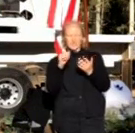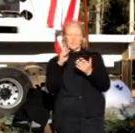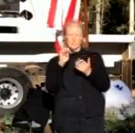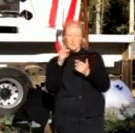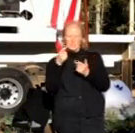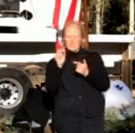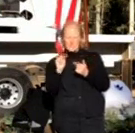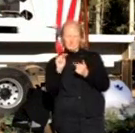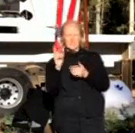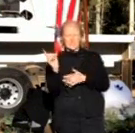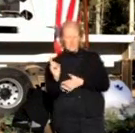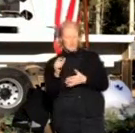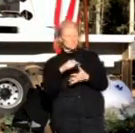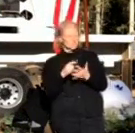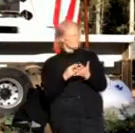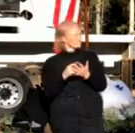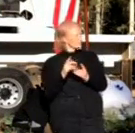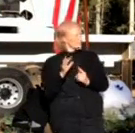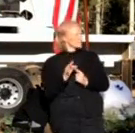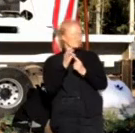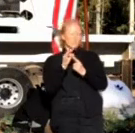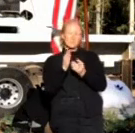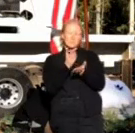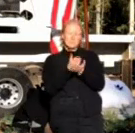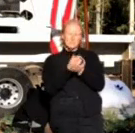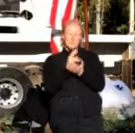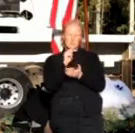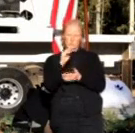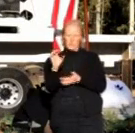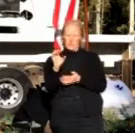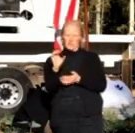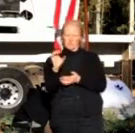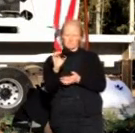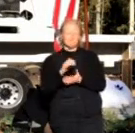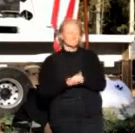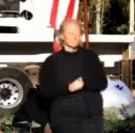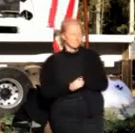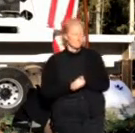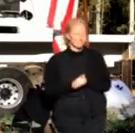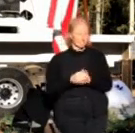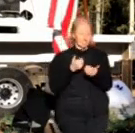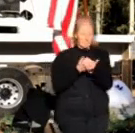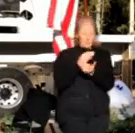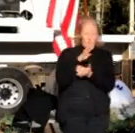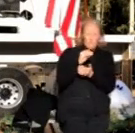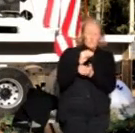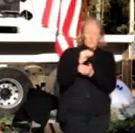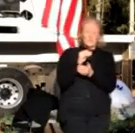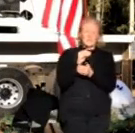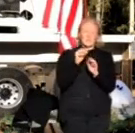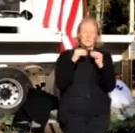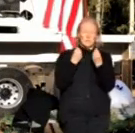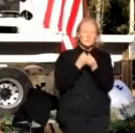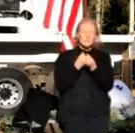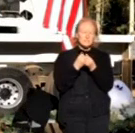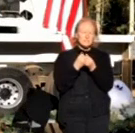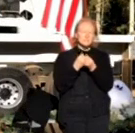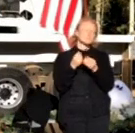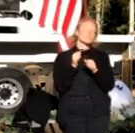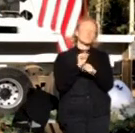in Colorado, and then a special stop in Nashville, North Carolina on the way. Nearly 40 organizations are helping to host safe, fun, and festive